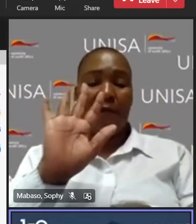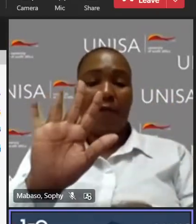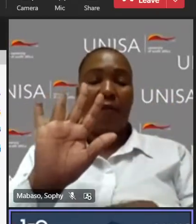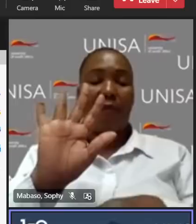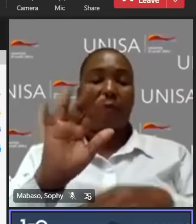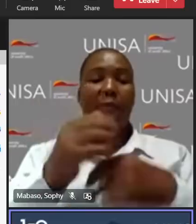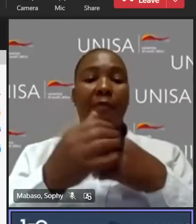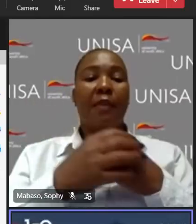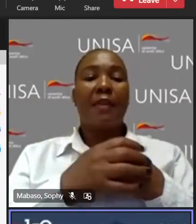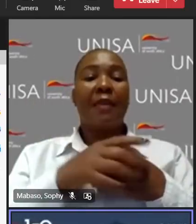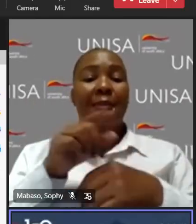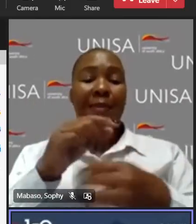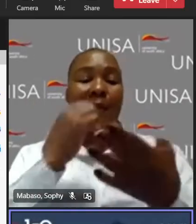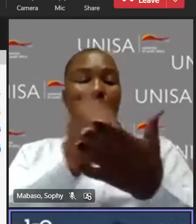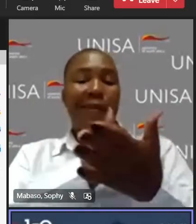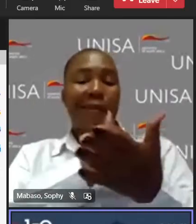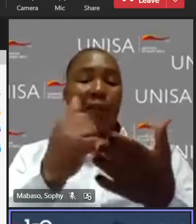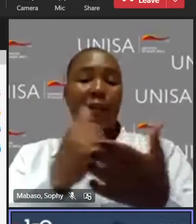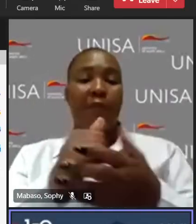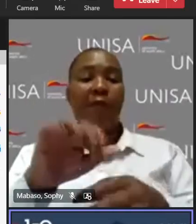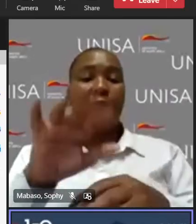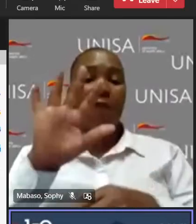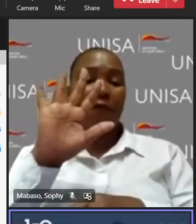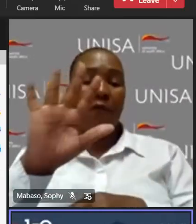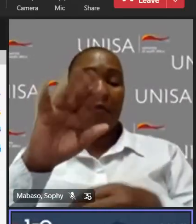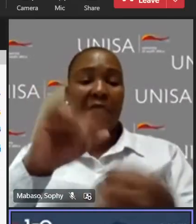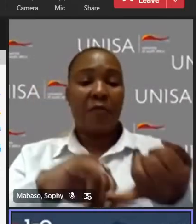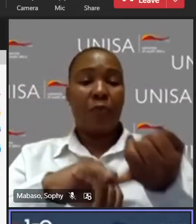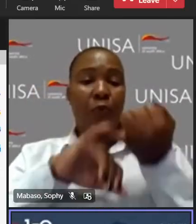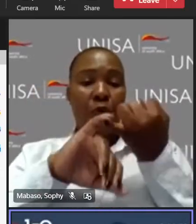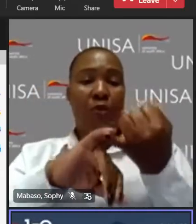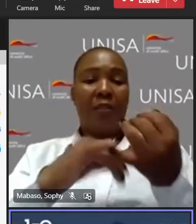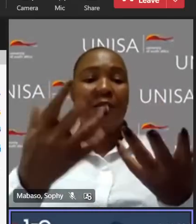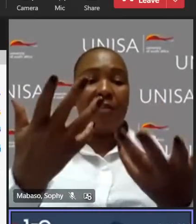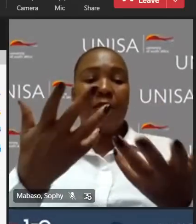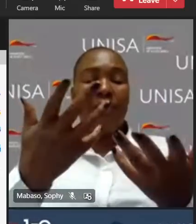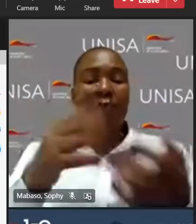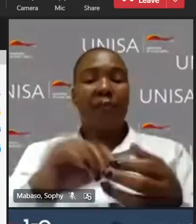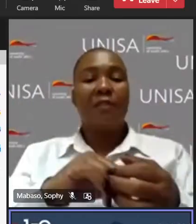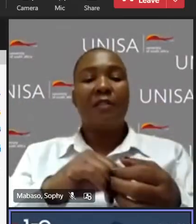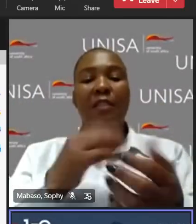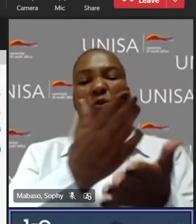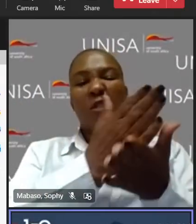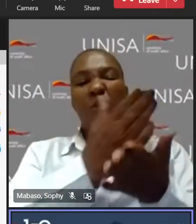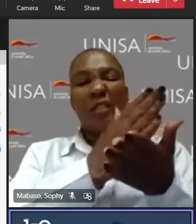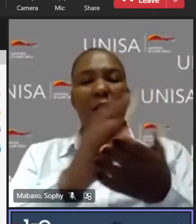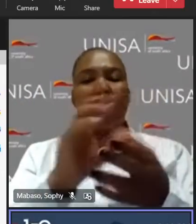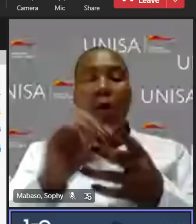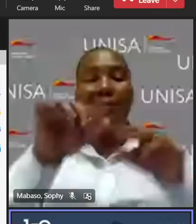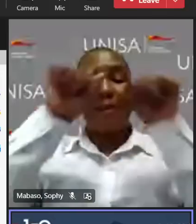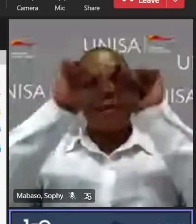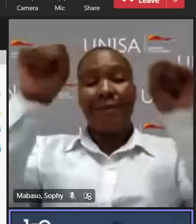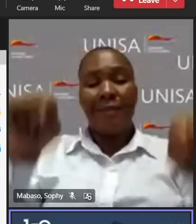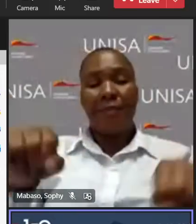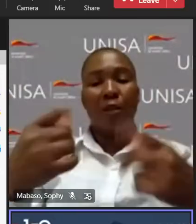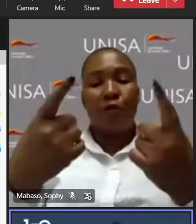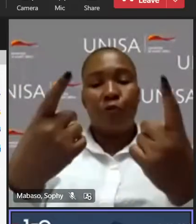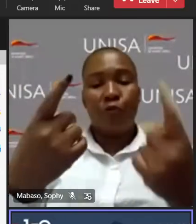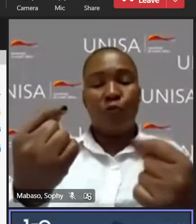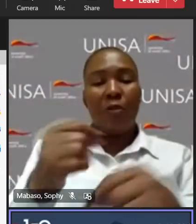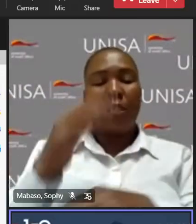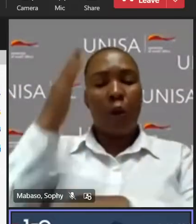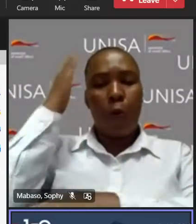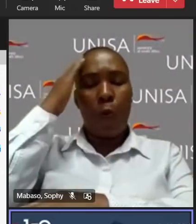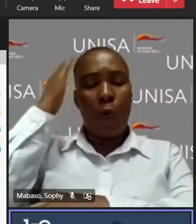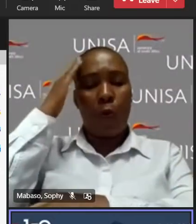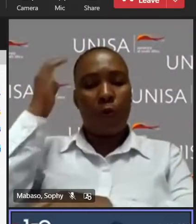So she's registered for the maximum number of modules. Just to show you what the system does, the system knows that she's registered for